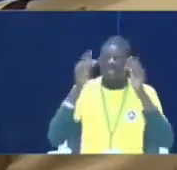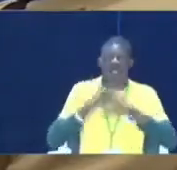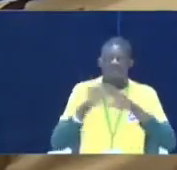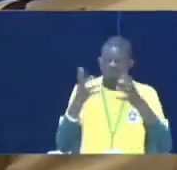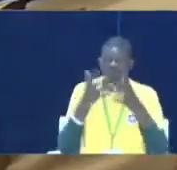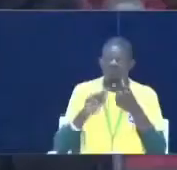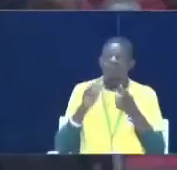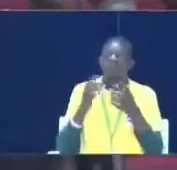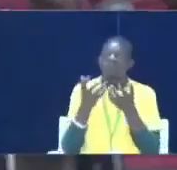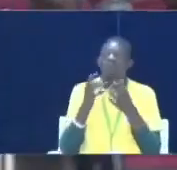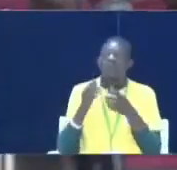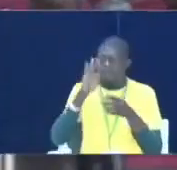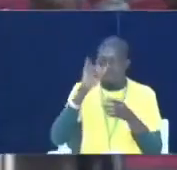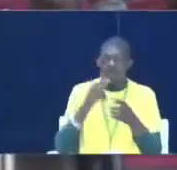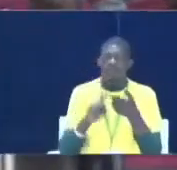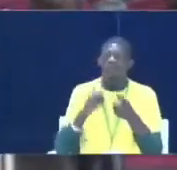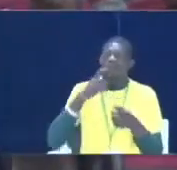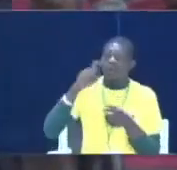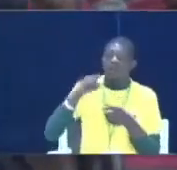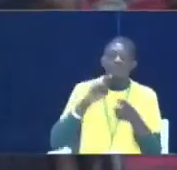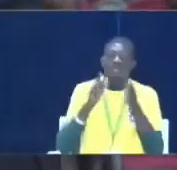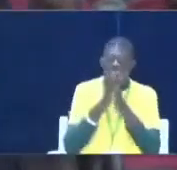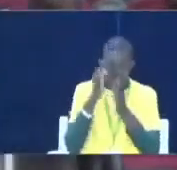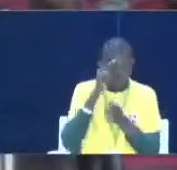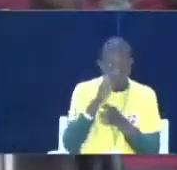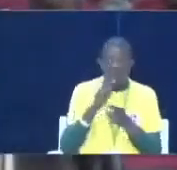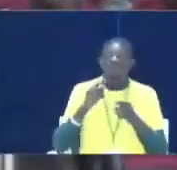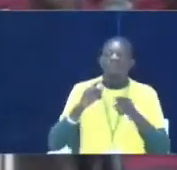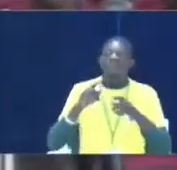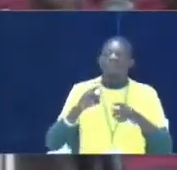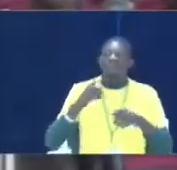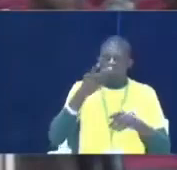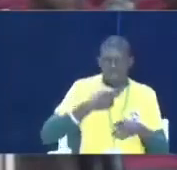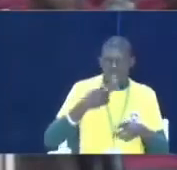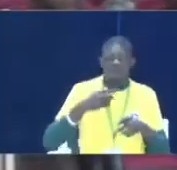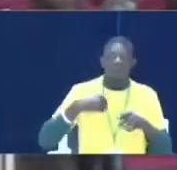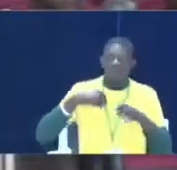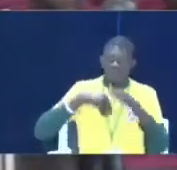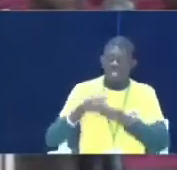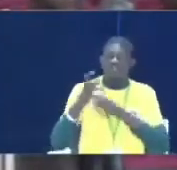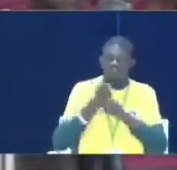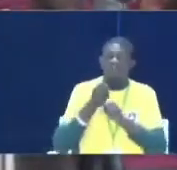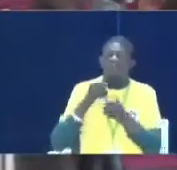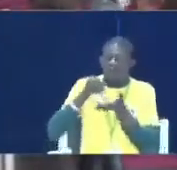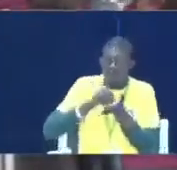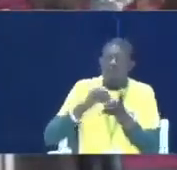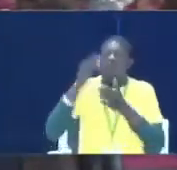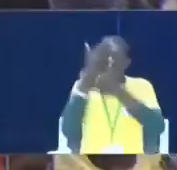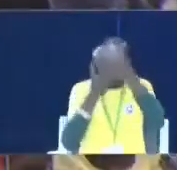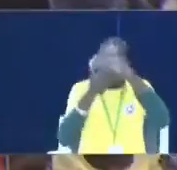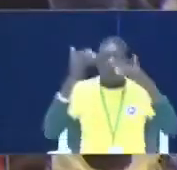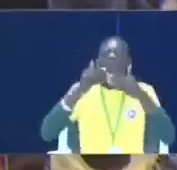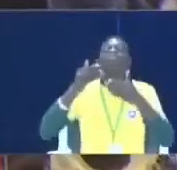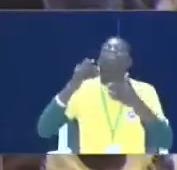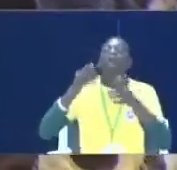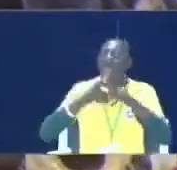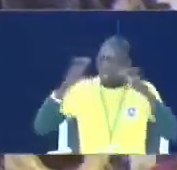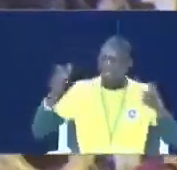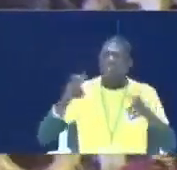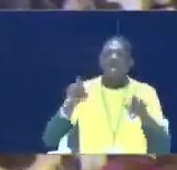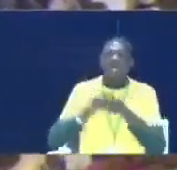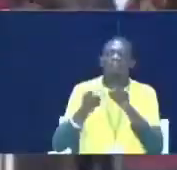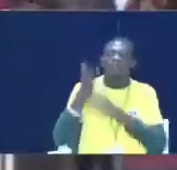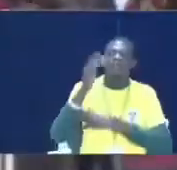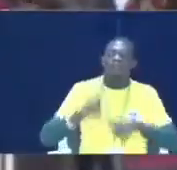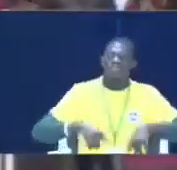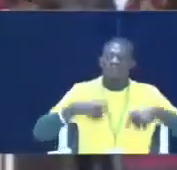wants to miss heaven, but I want to speak to you. Me and you, we are going to get our portion in heaven in the name of Jesus. As long as the Lord